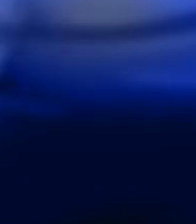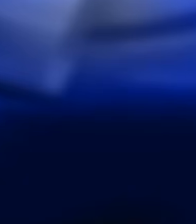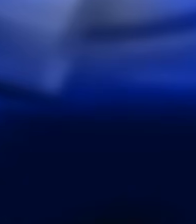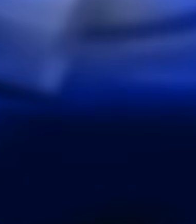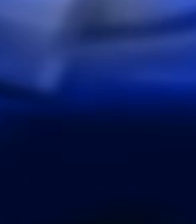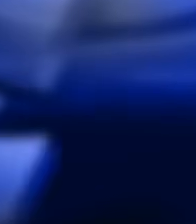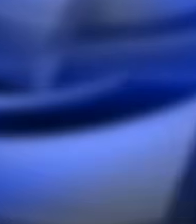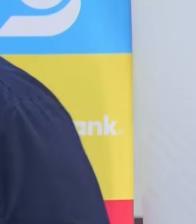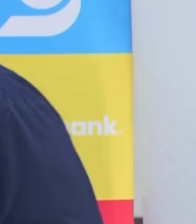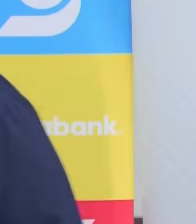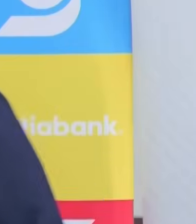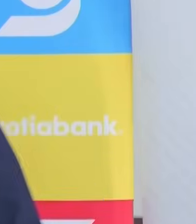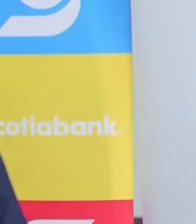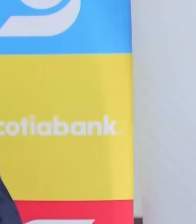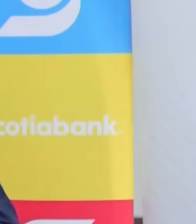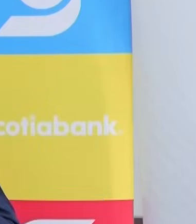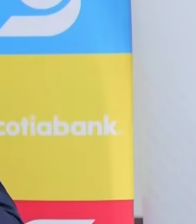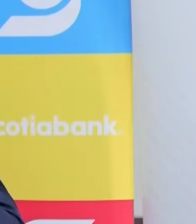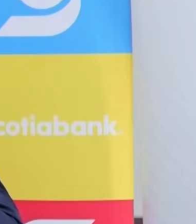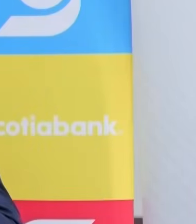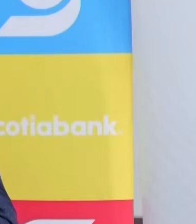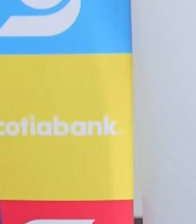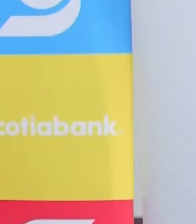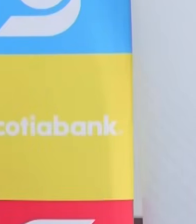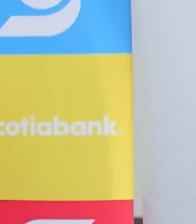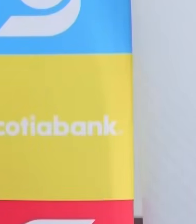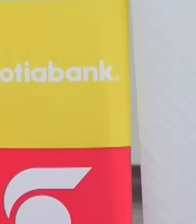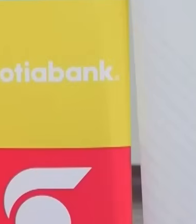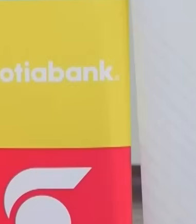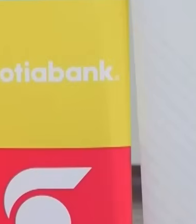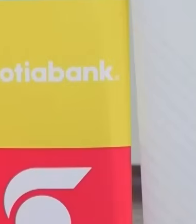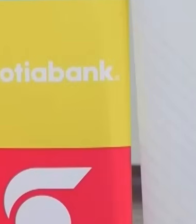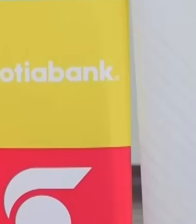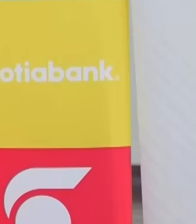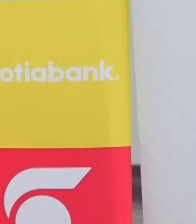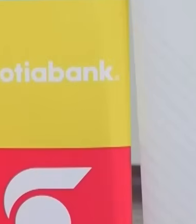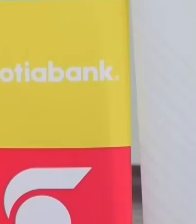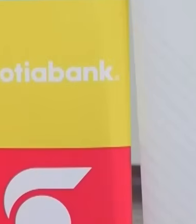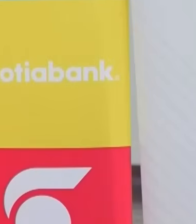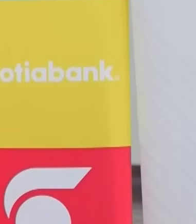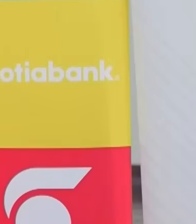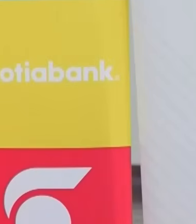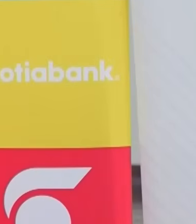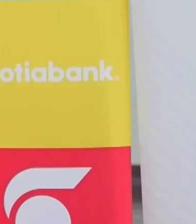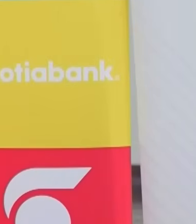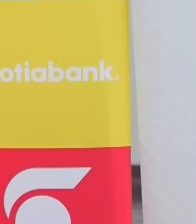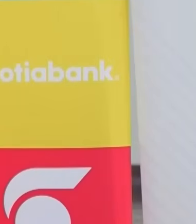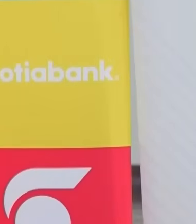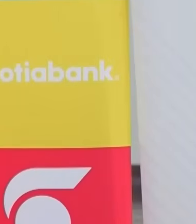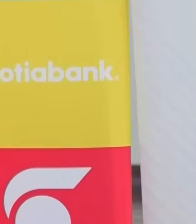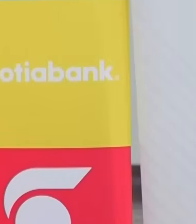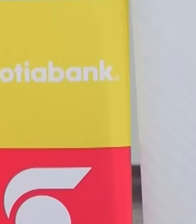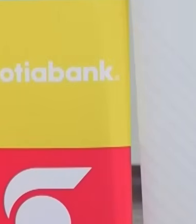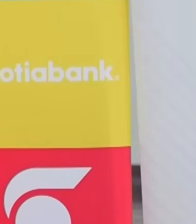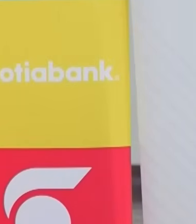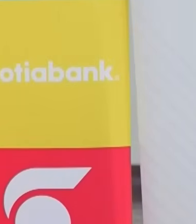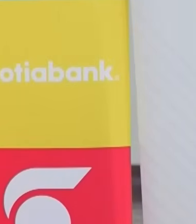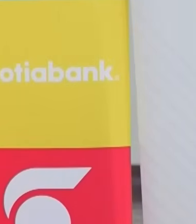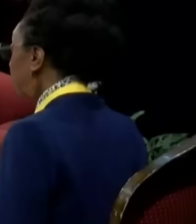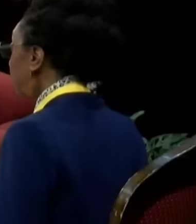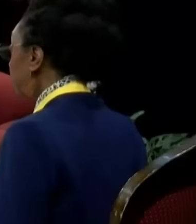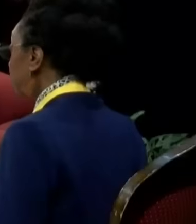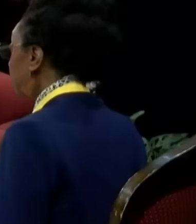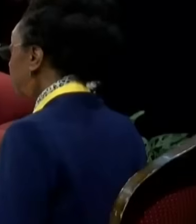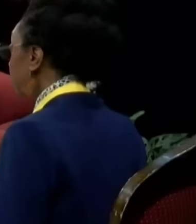In the headlines, contrasting views on whether parents should be blamed for their children's inability to read. Close